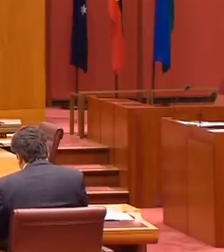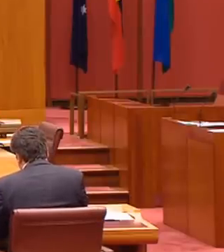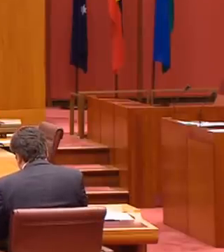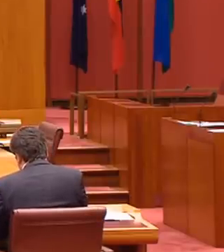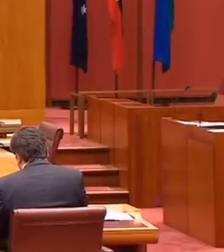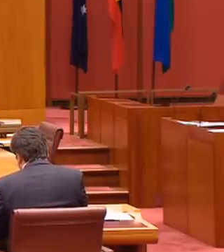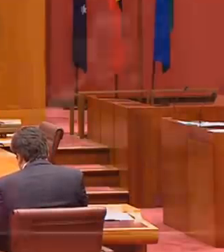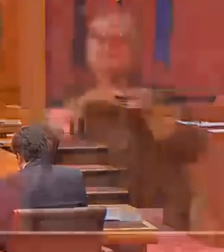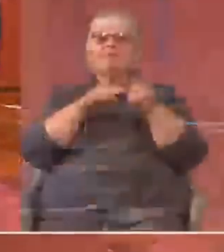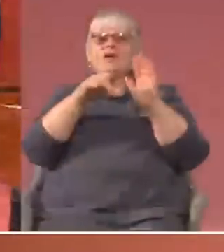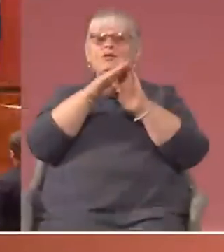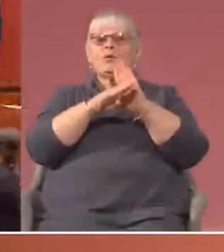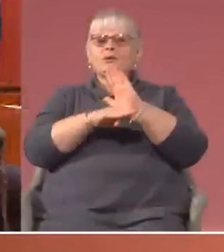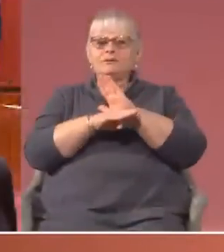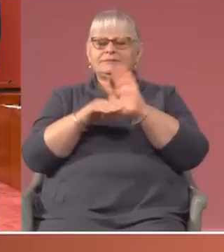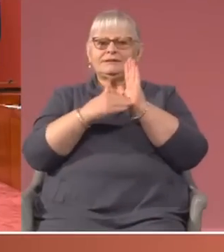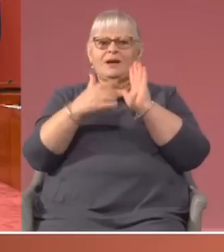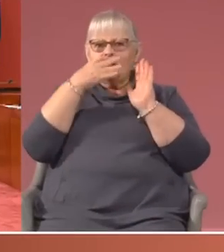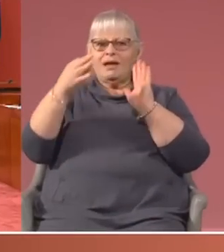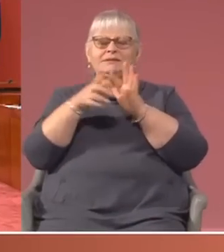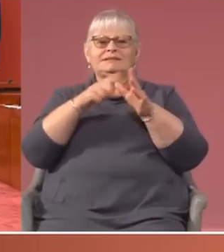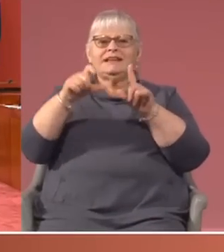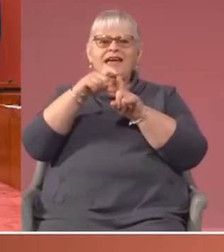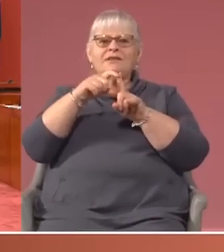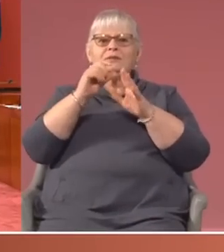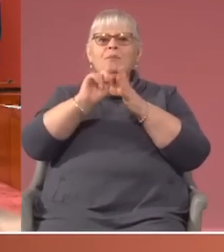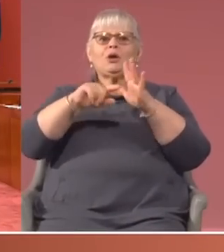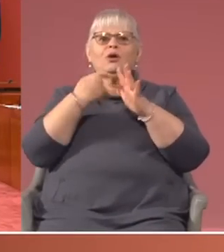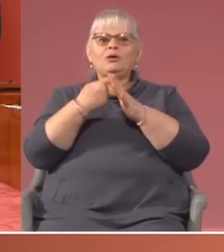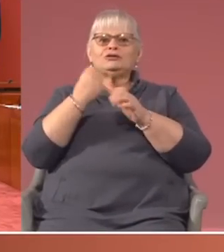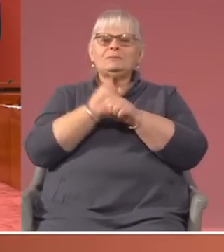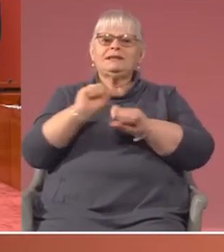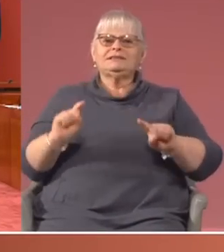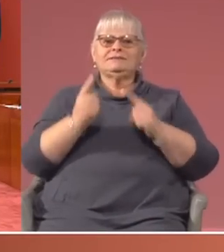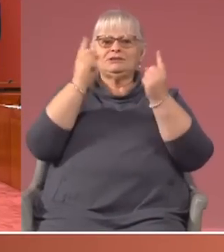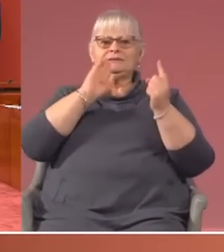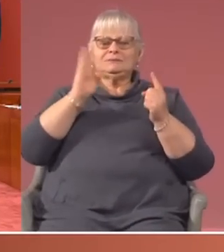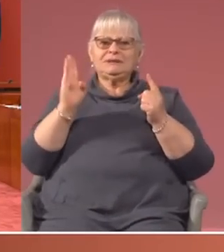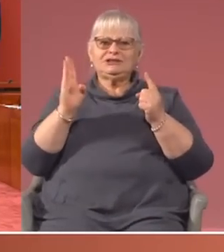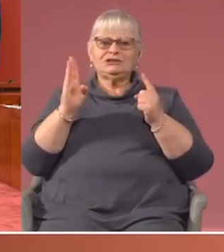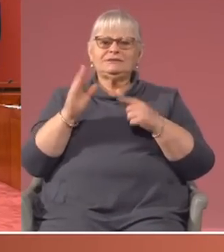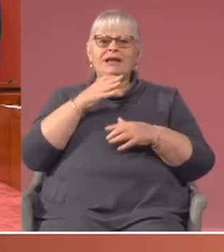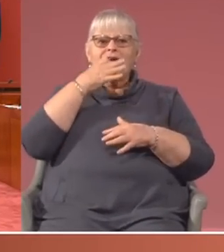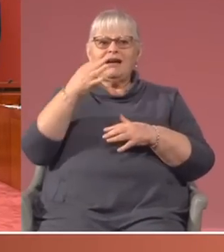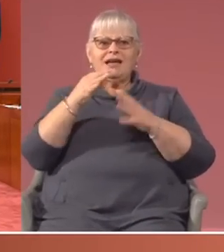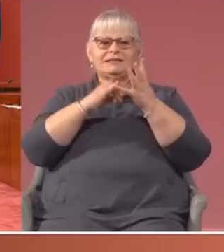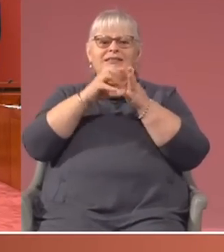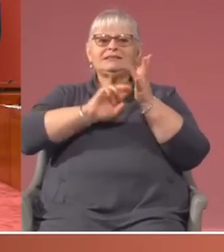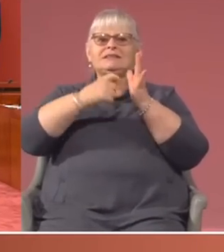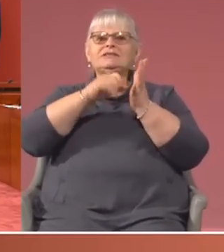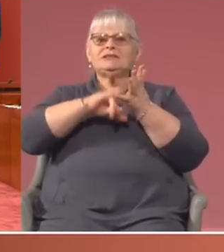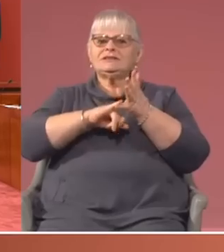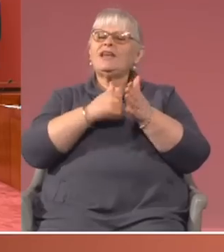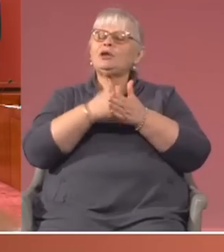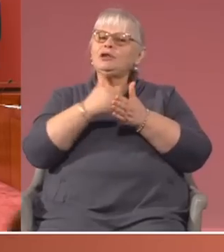Pursuant to order, I now call Senator David Pocock to make his first speech and ask senators that the